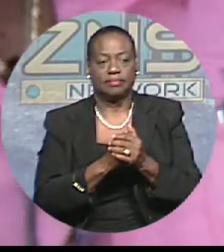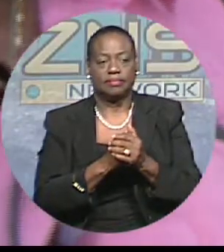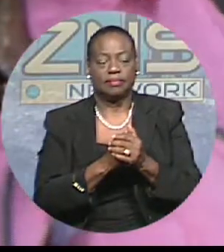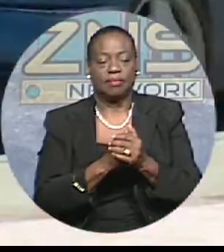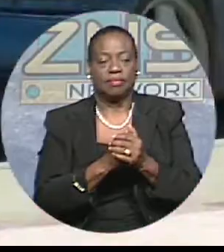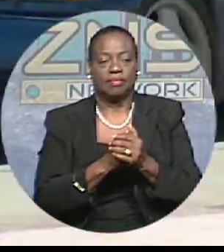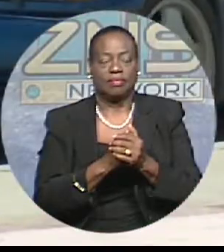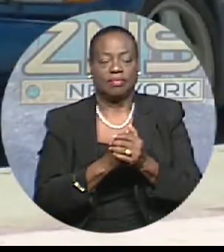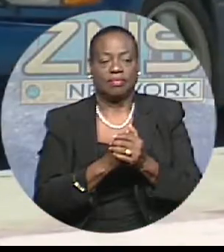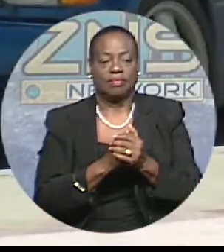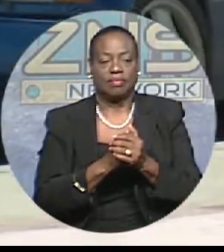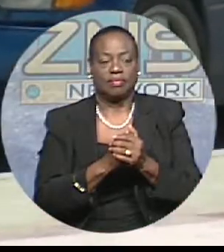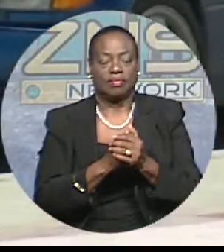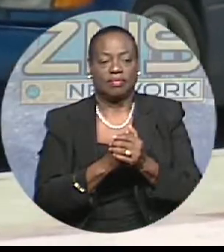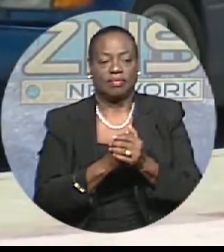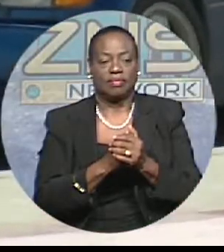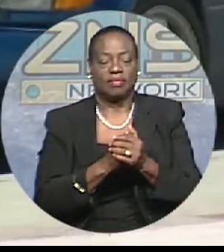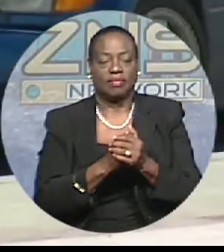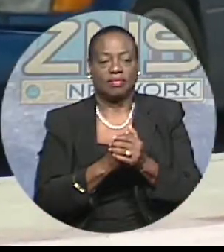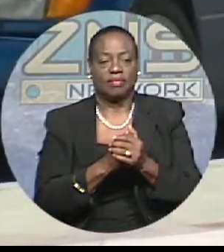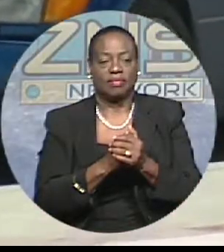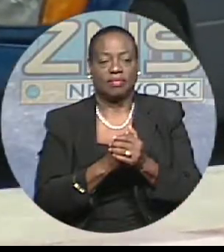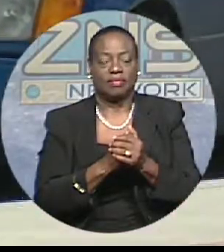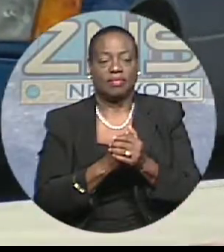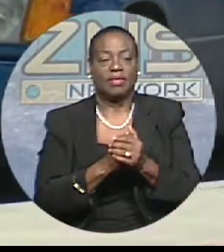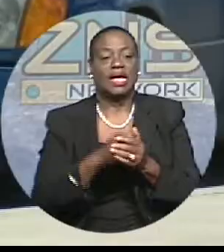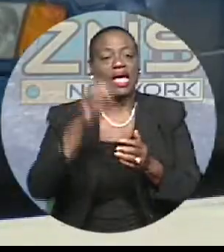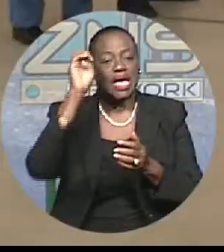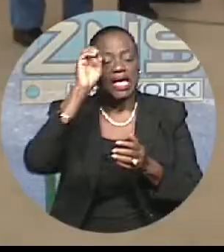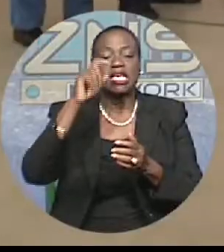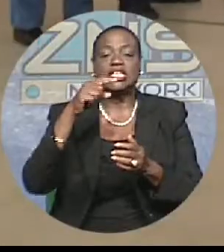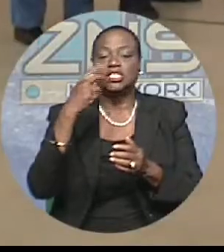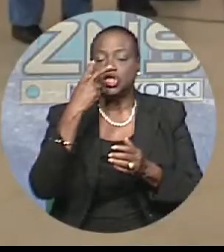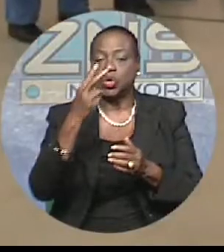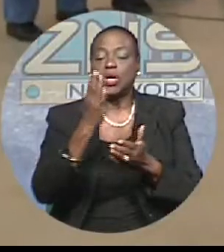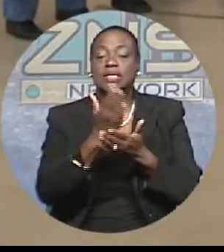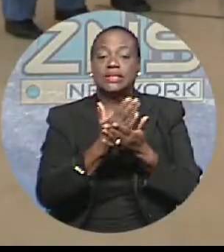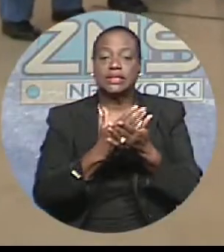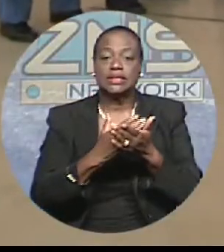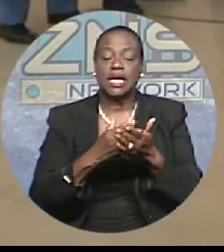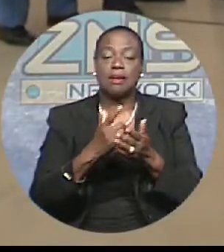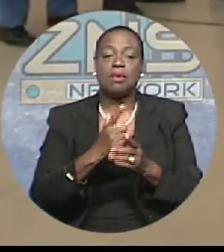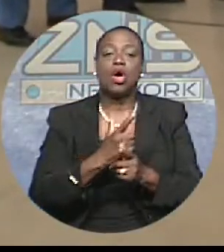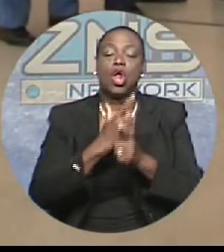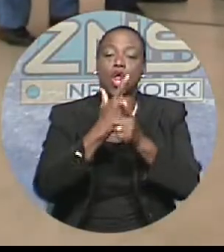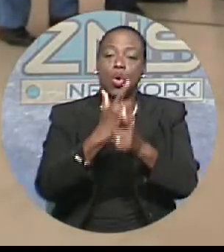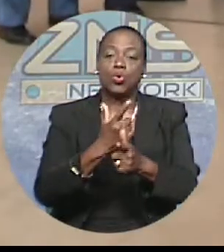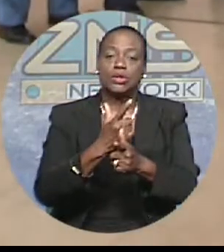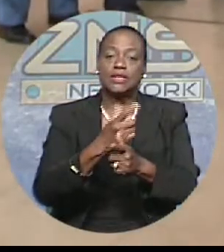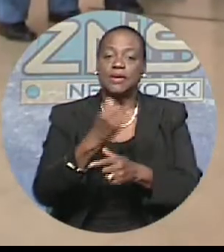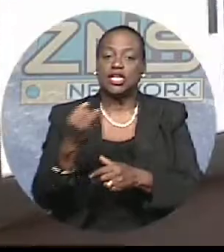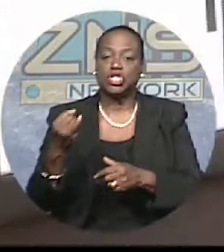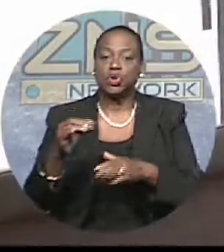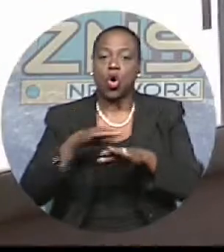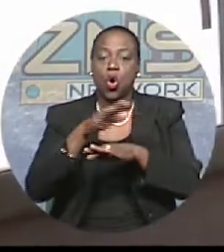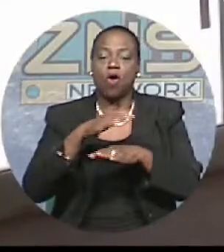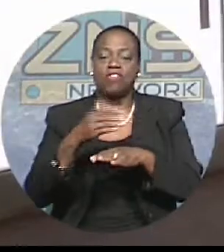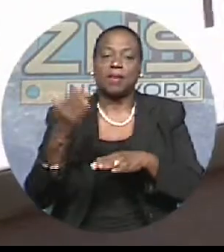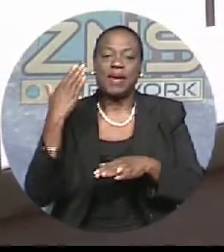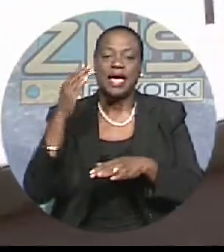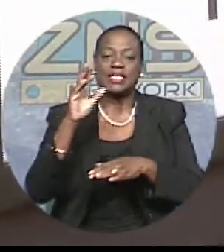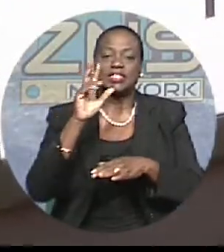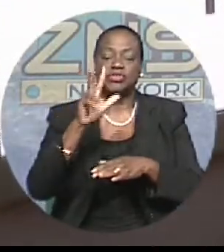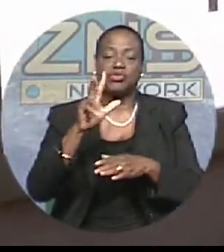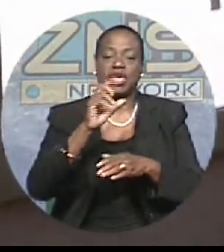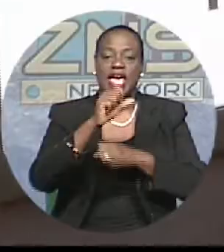had moving. What Mr. Barrows could have said to you was he saw some loans that was issued over the past 3 years where persons have paid them